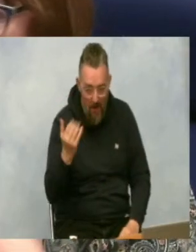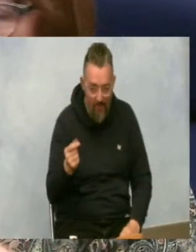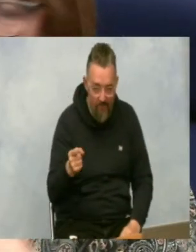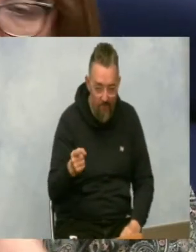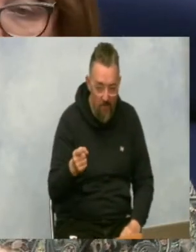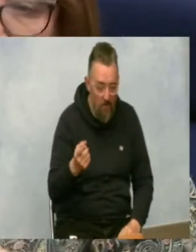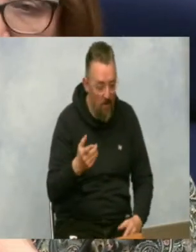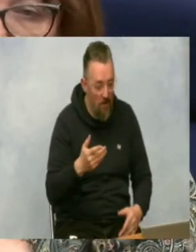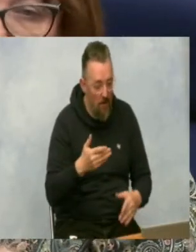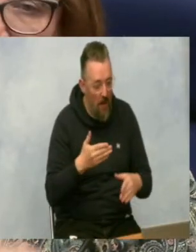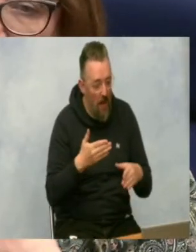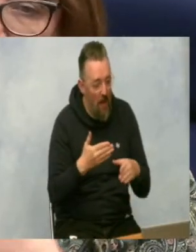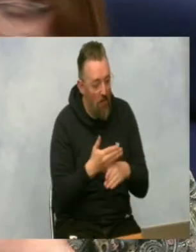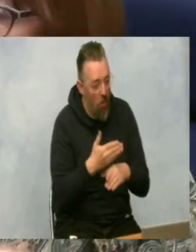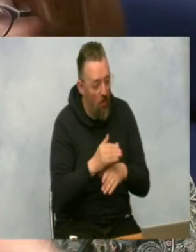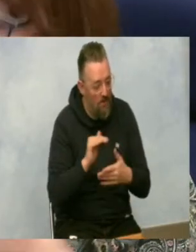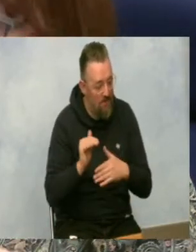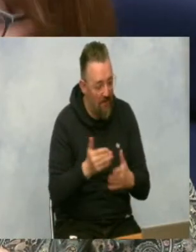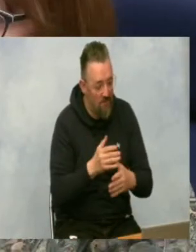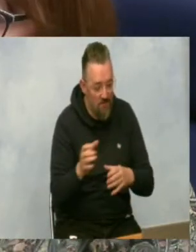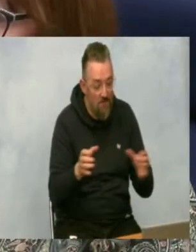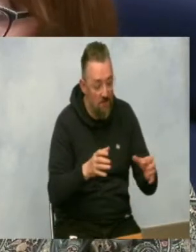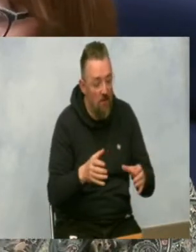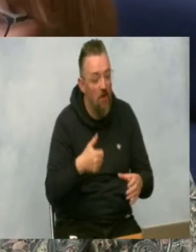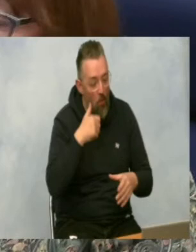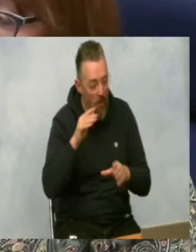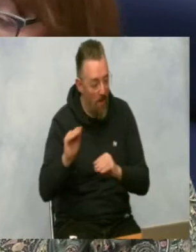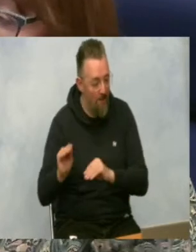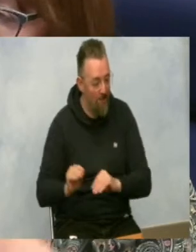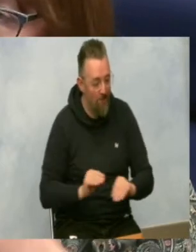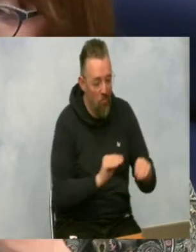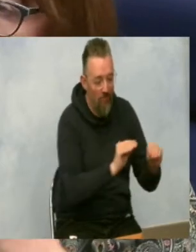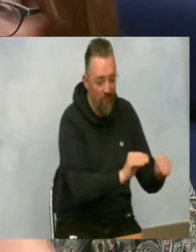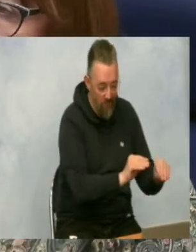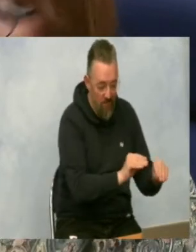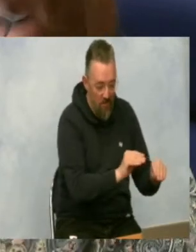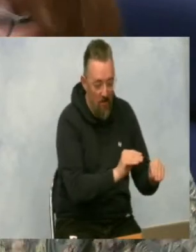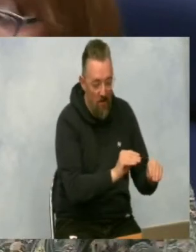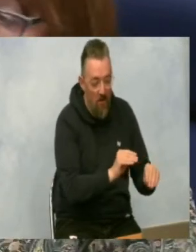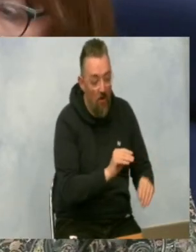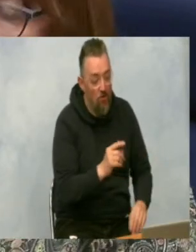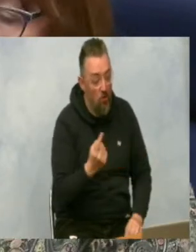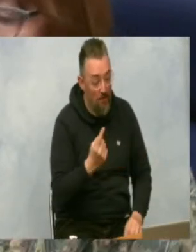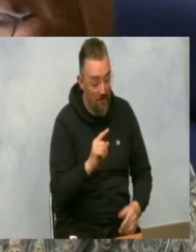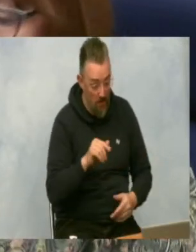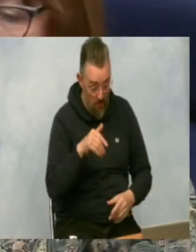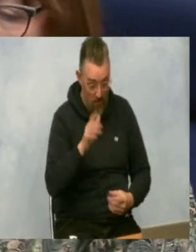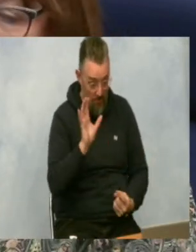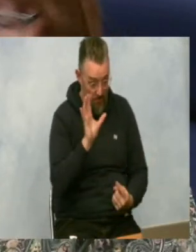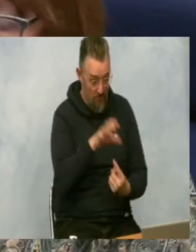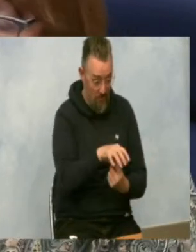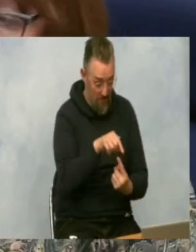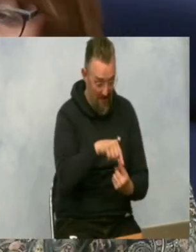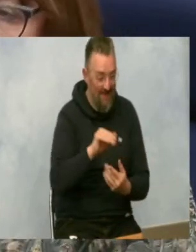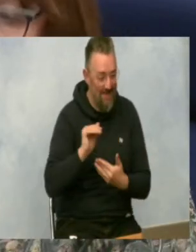the employability services and everything will all be moved so that people have got services on site. So yeah,